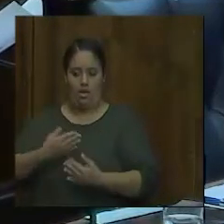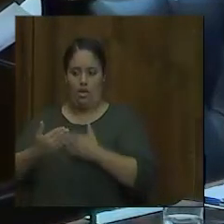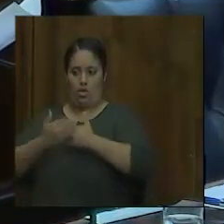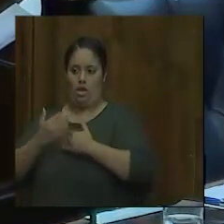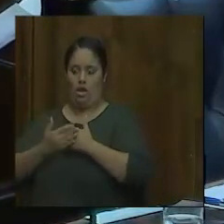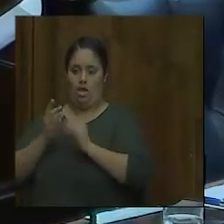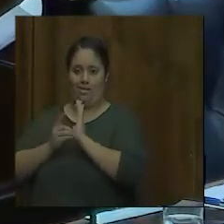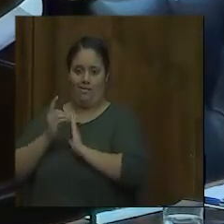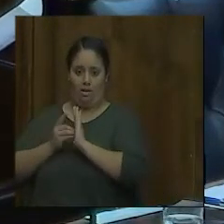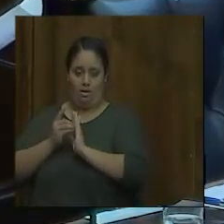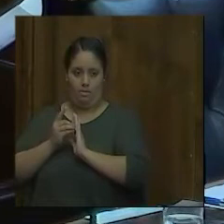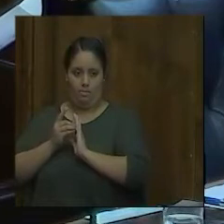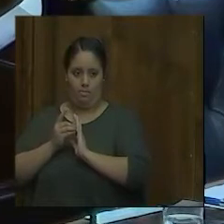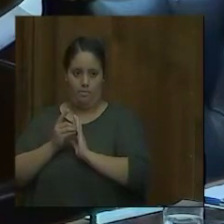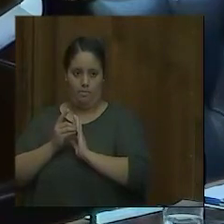development